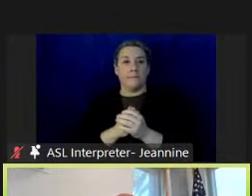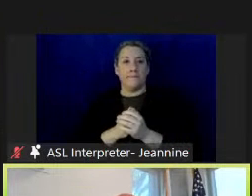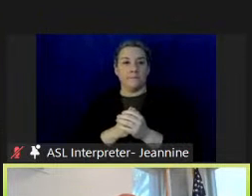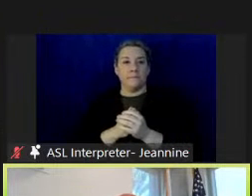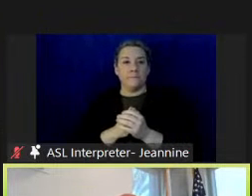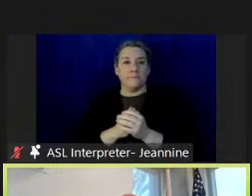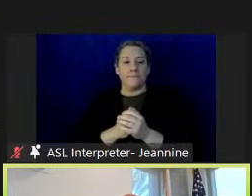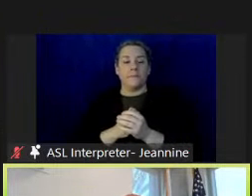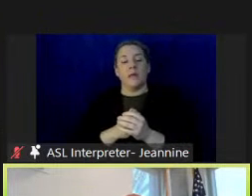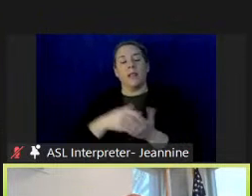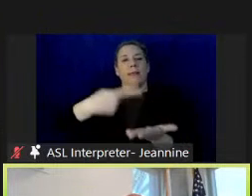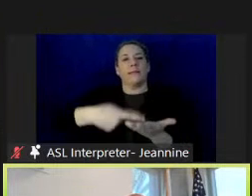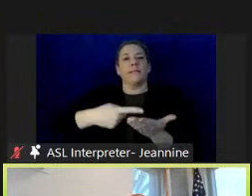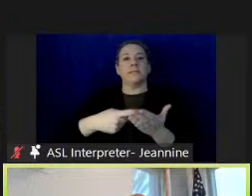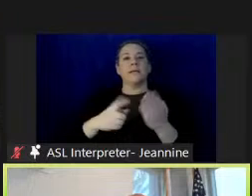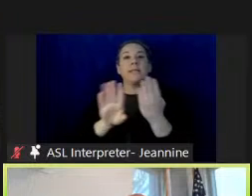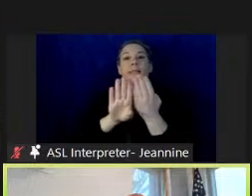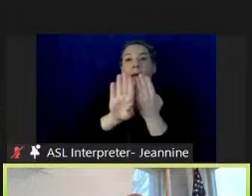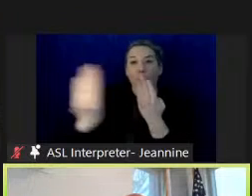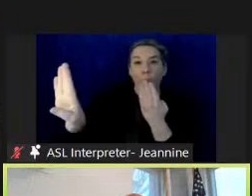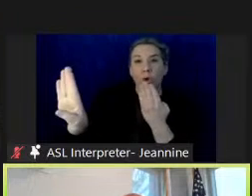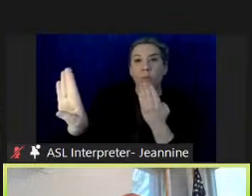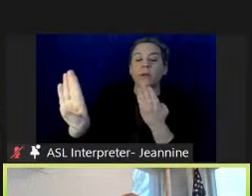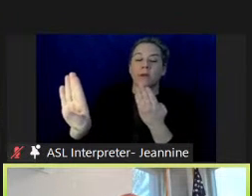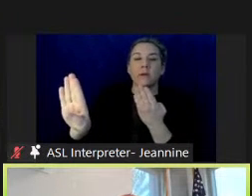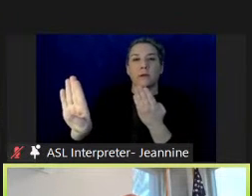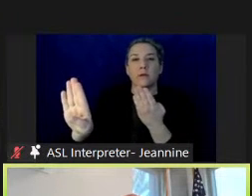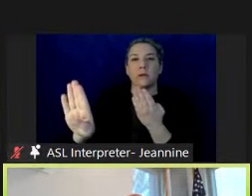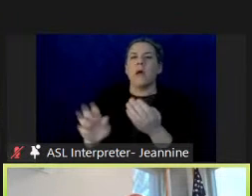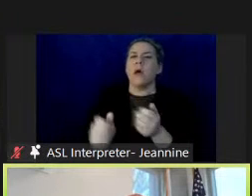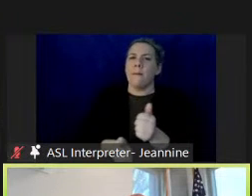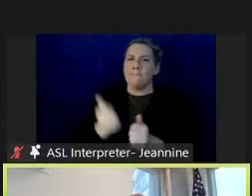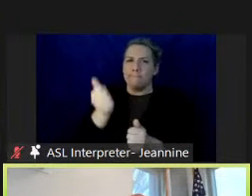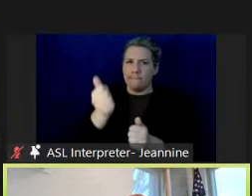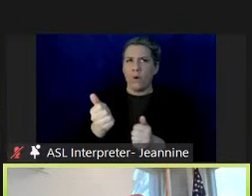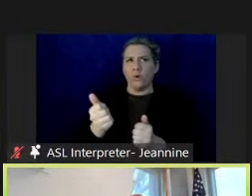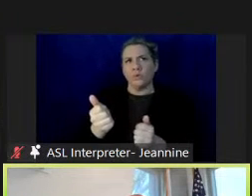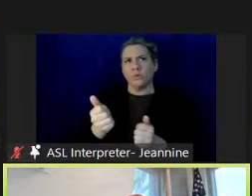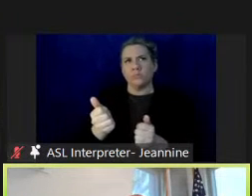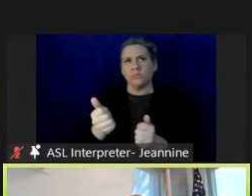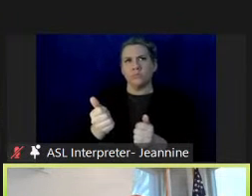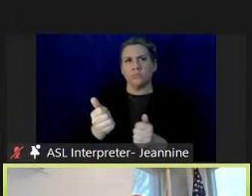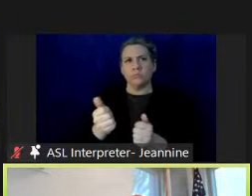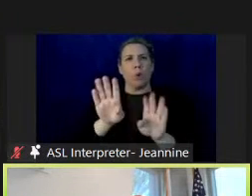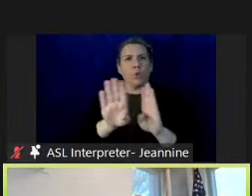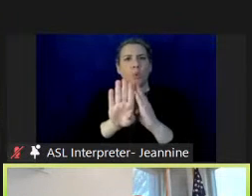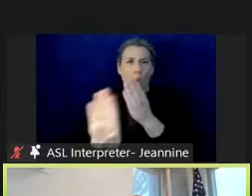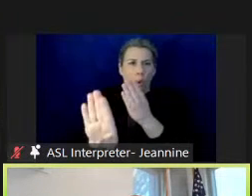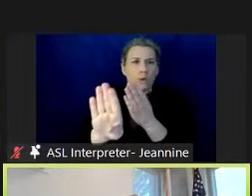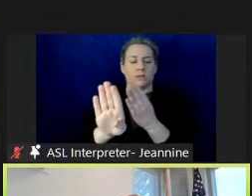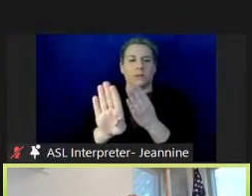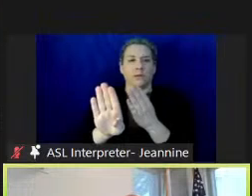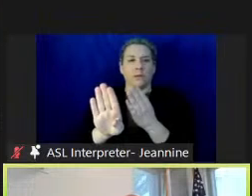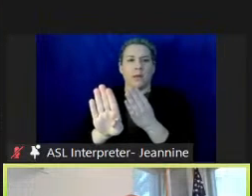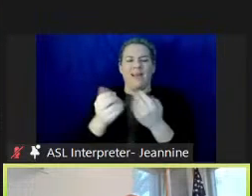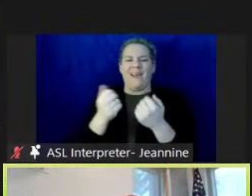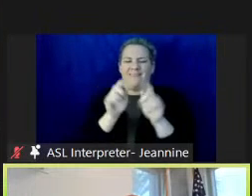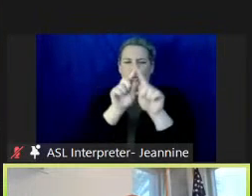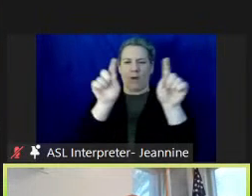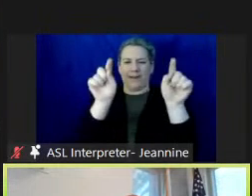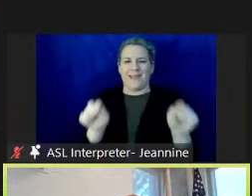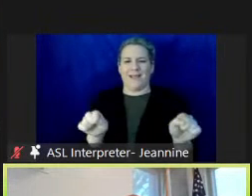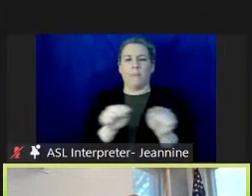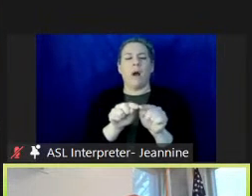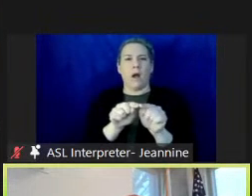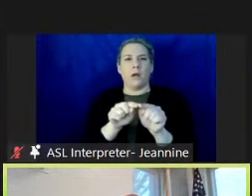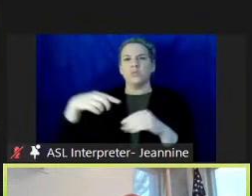opening door first. Most of your commercial grade doors are going to have a rectangular box right above the door frame. And